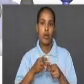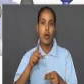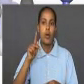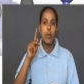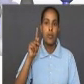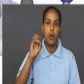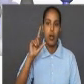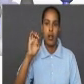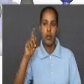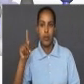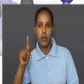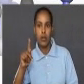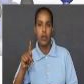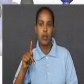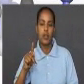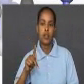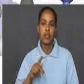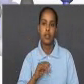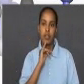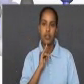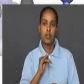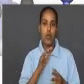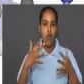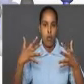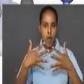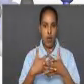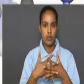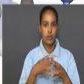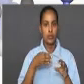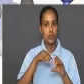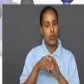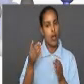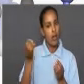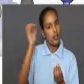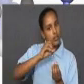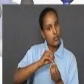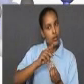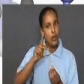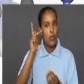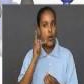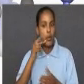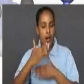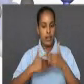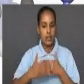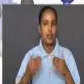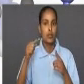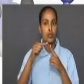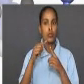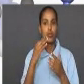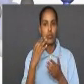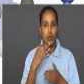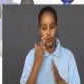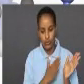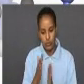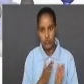propylene or propene, is combined through addition polymerization to